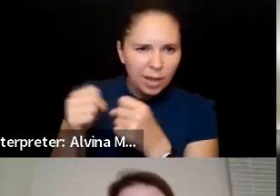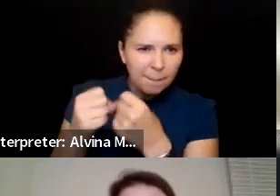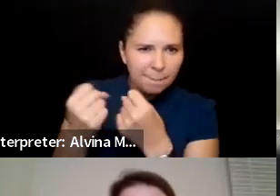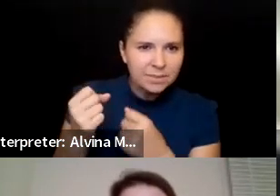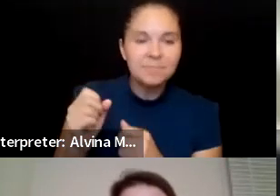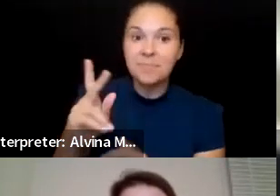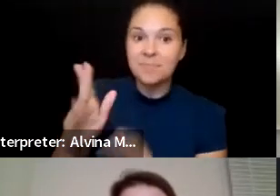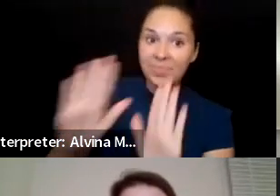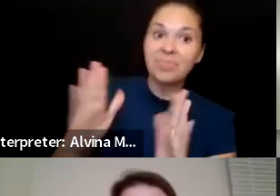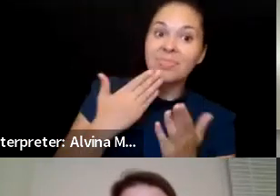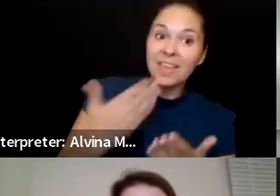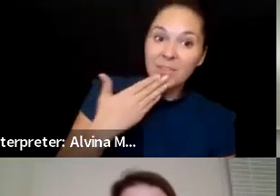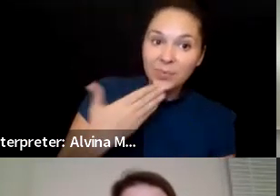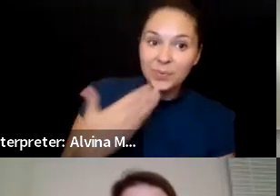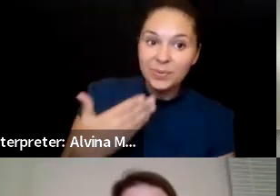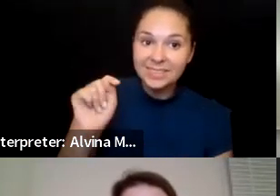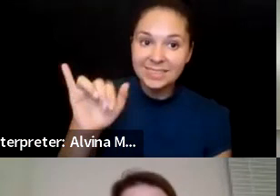Great. Thanks, Tyler.